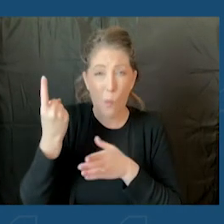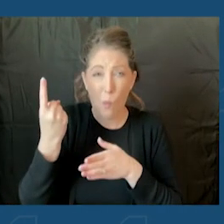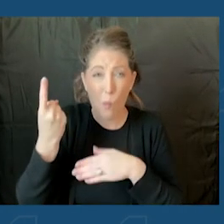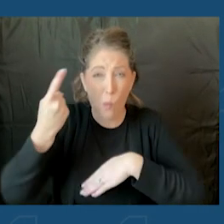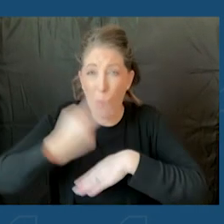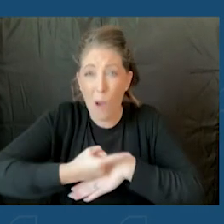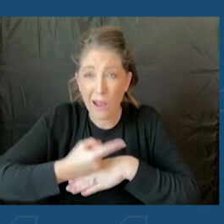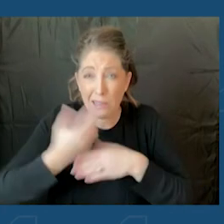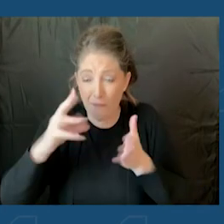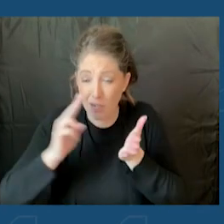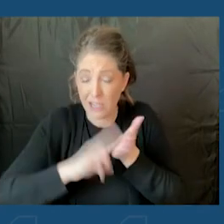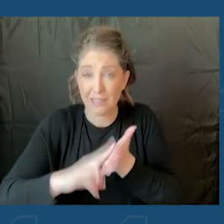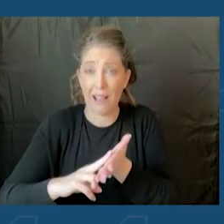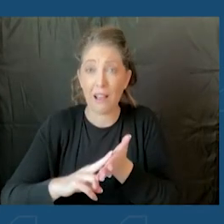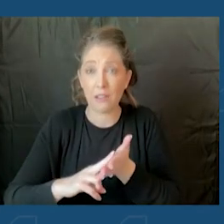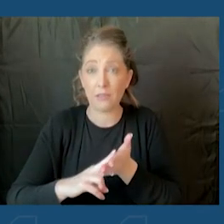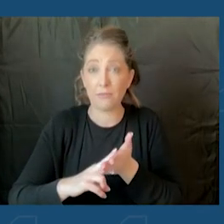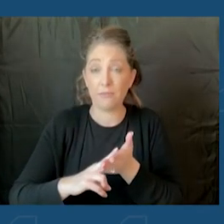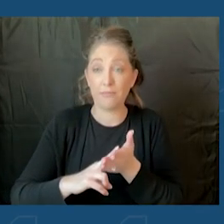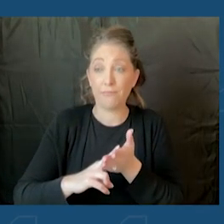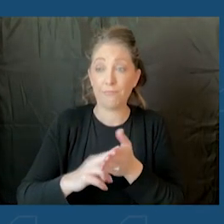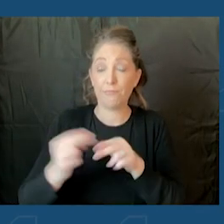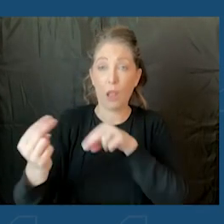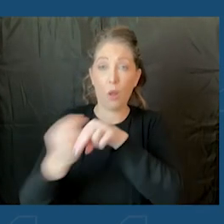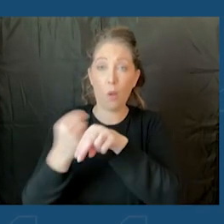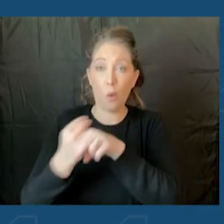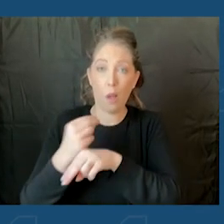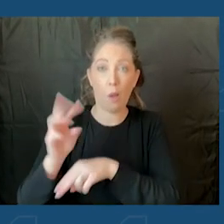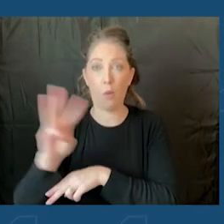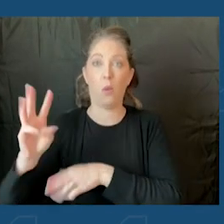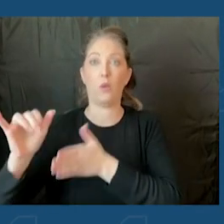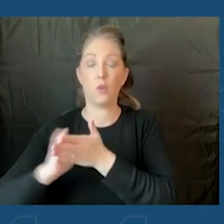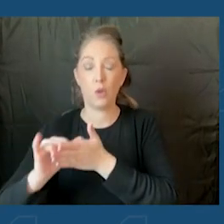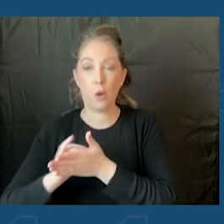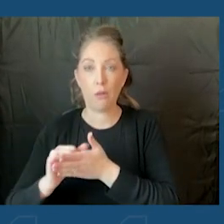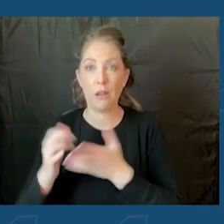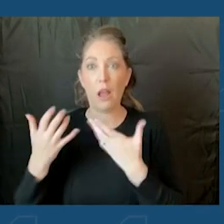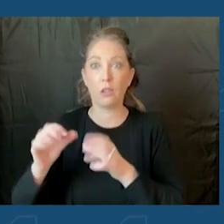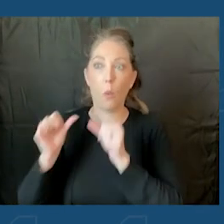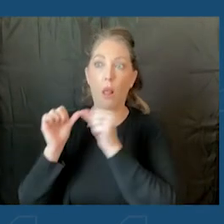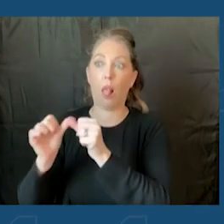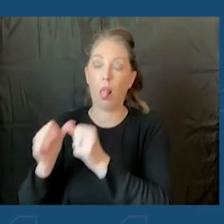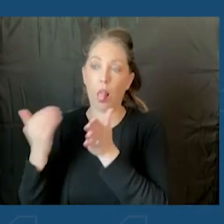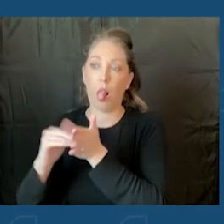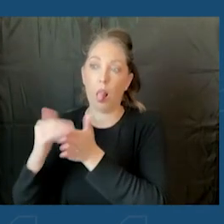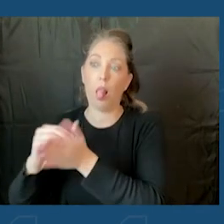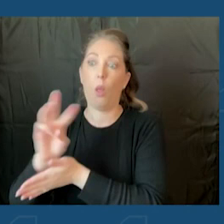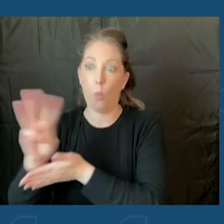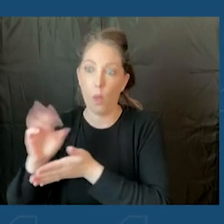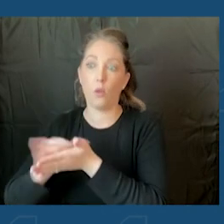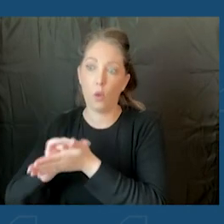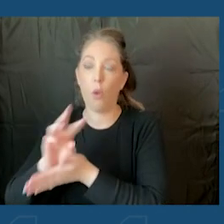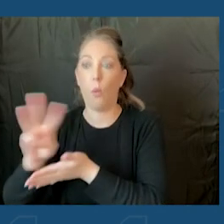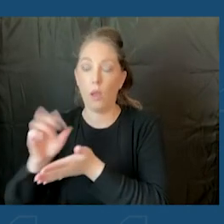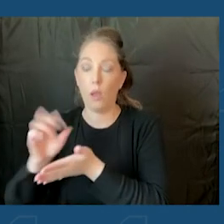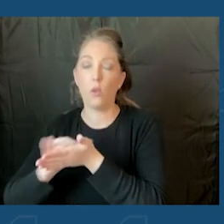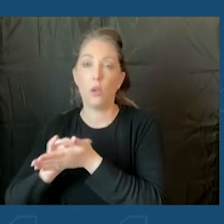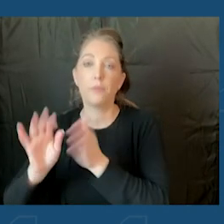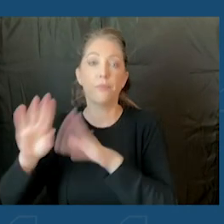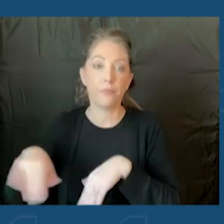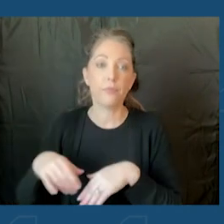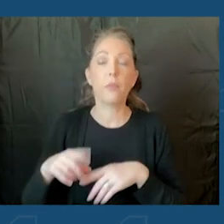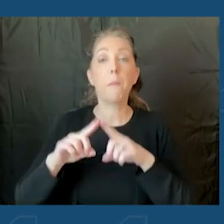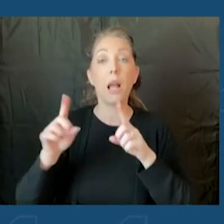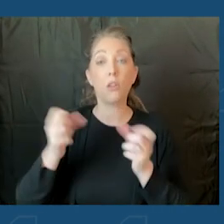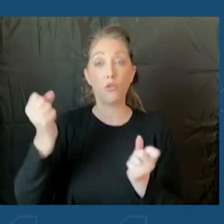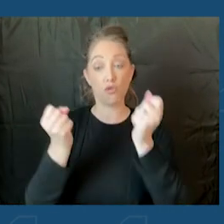a highway in Western New York. I don't want to keep throwing Western New York the focus of our attention, but Western New York, a driver was